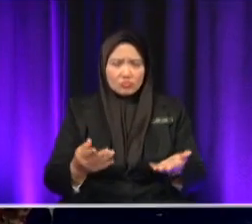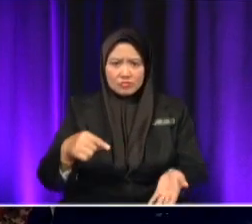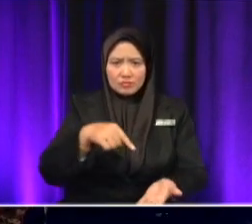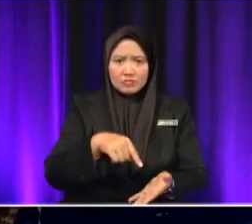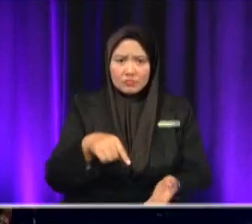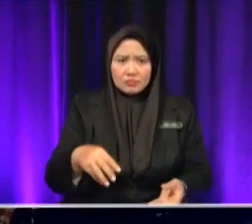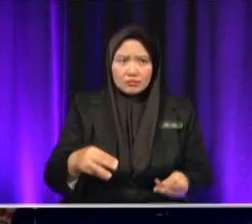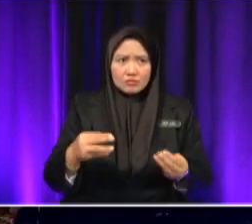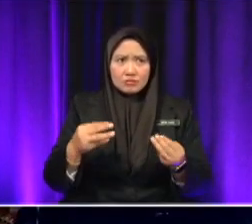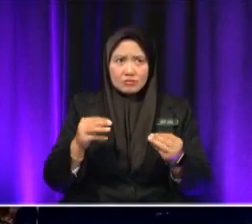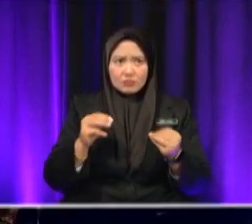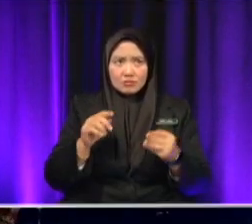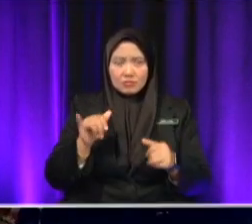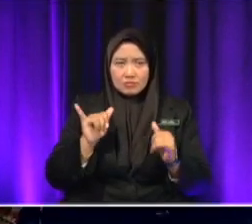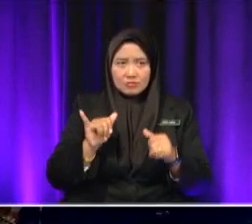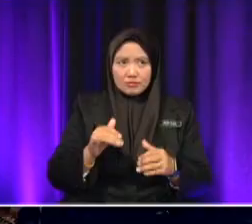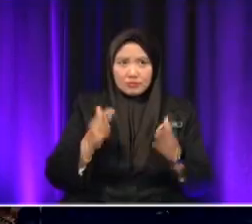Yes, conscience.